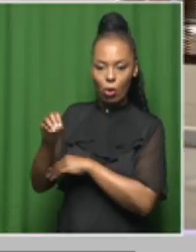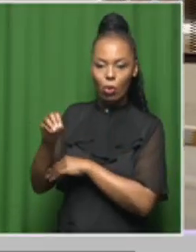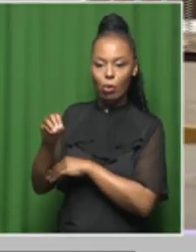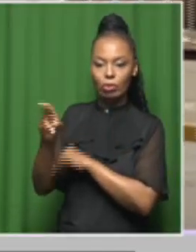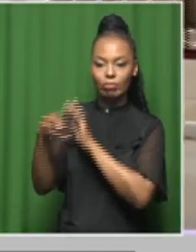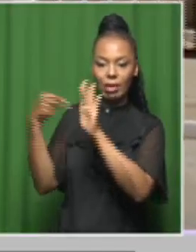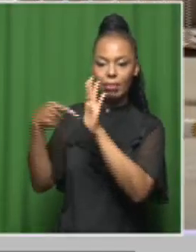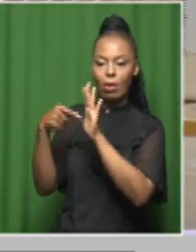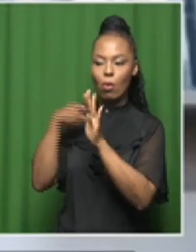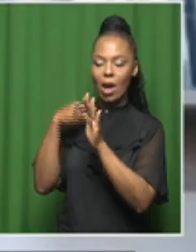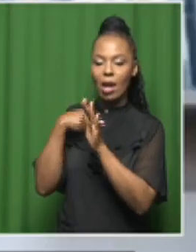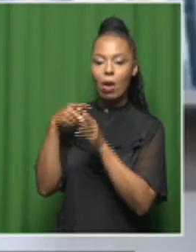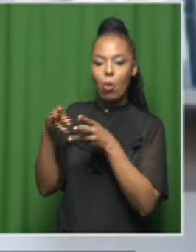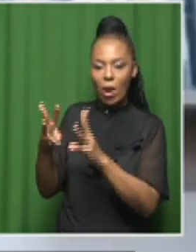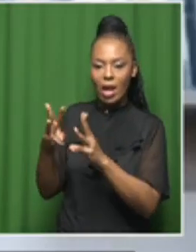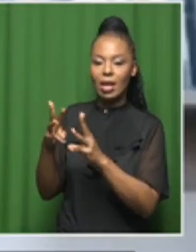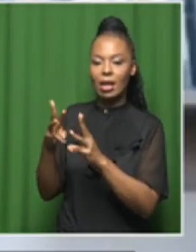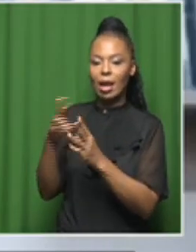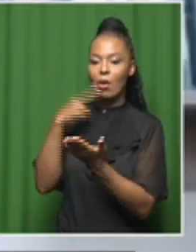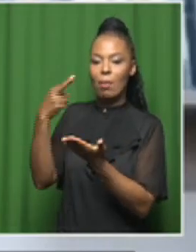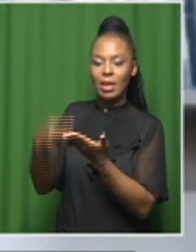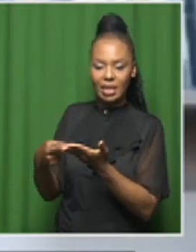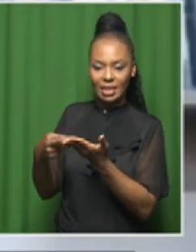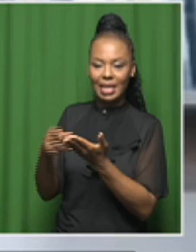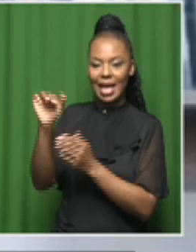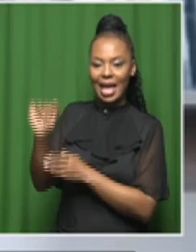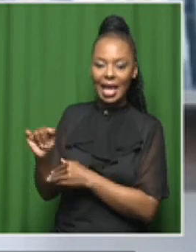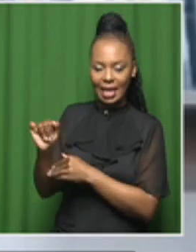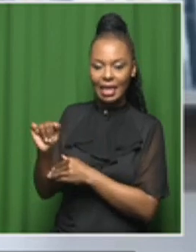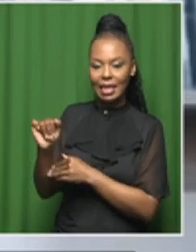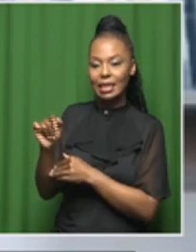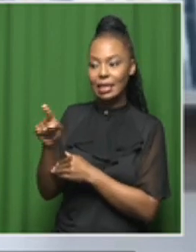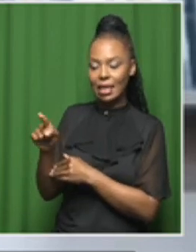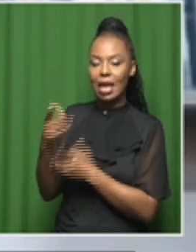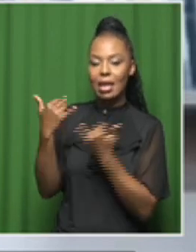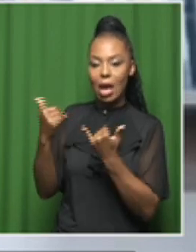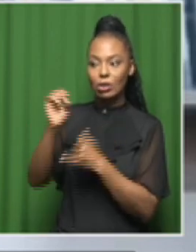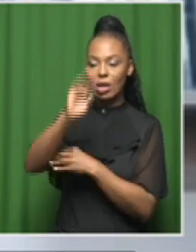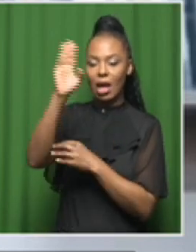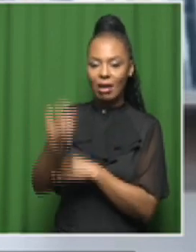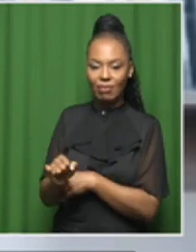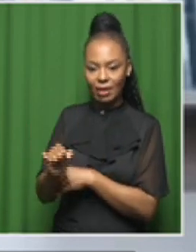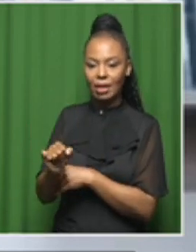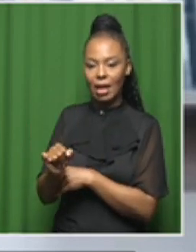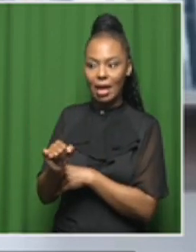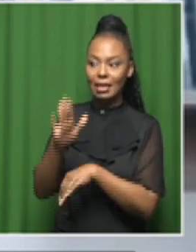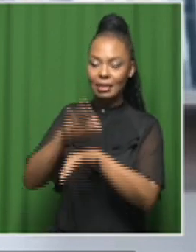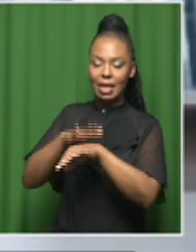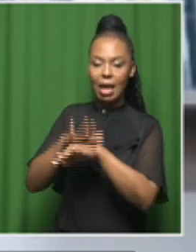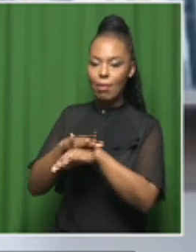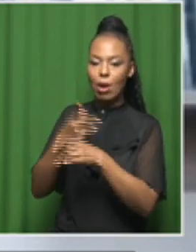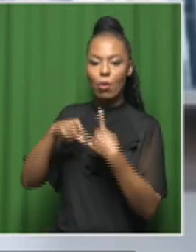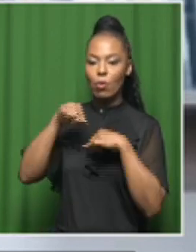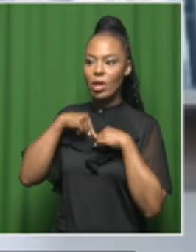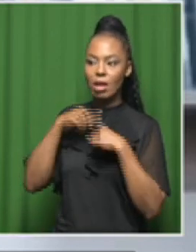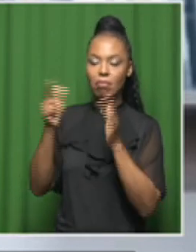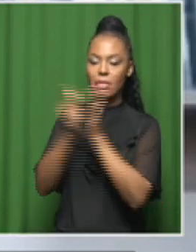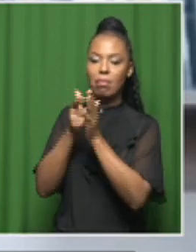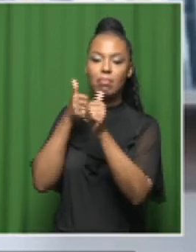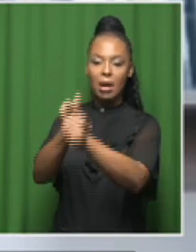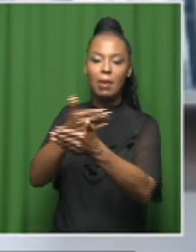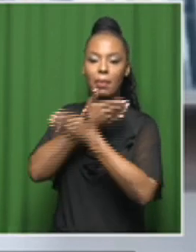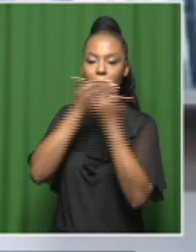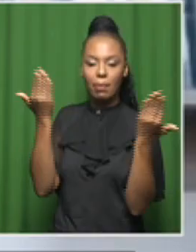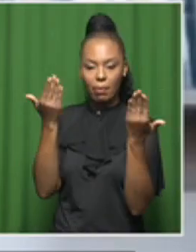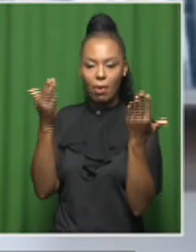were used is recommendation 8. So South Africa, at that time, we did not even comply, or we never met the standard